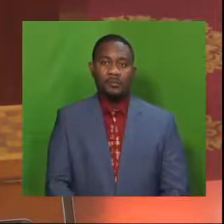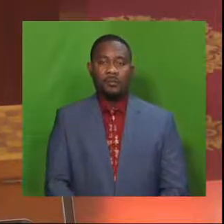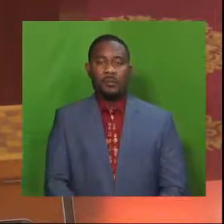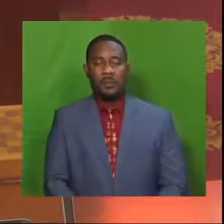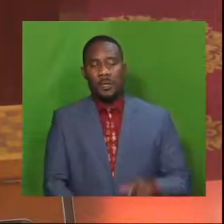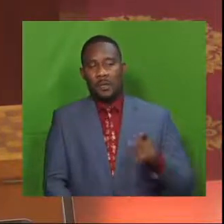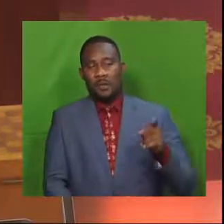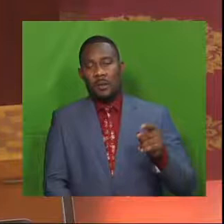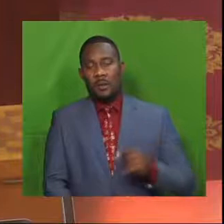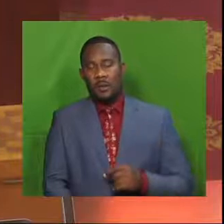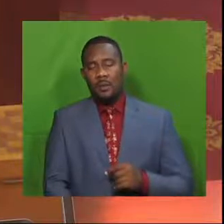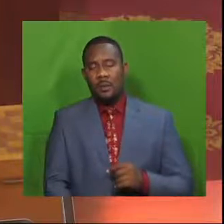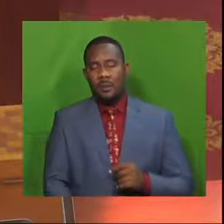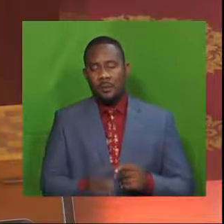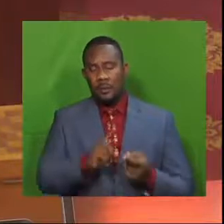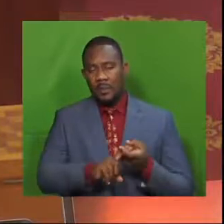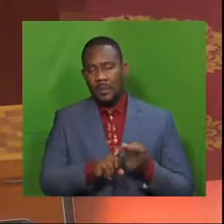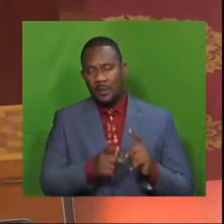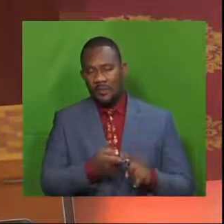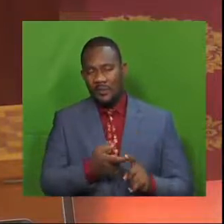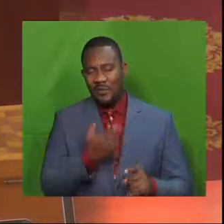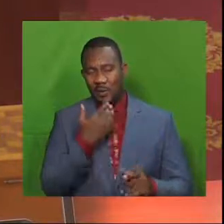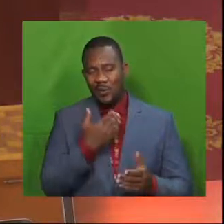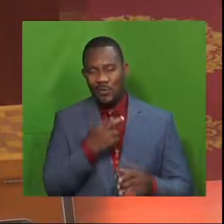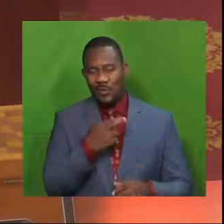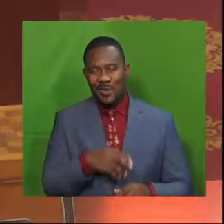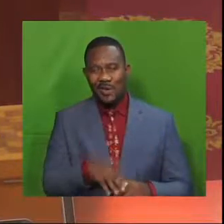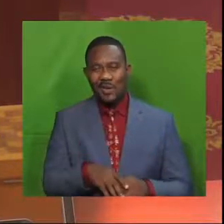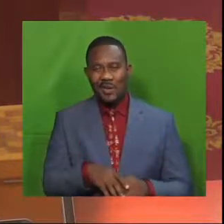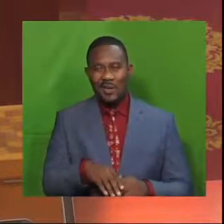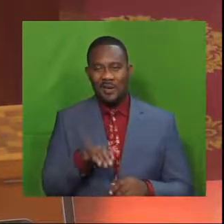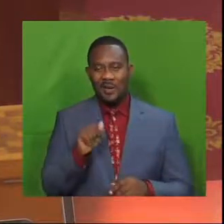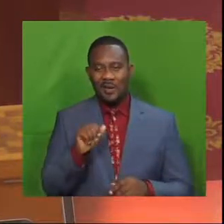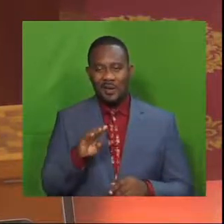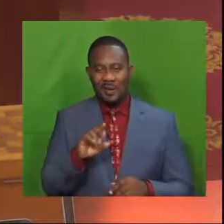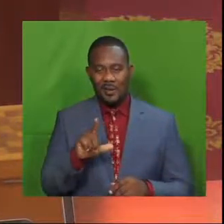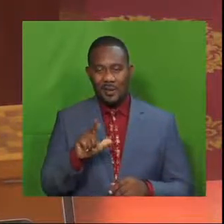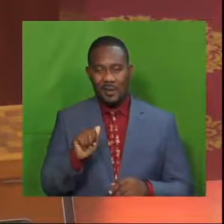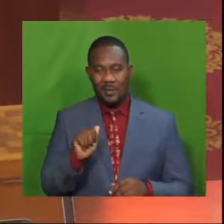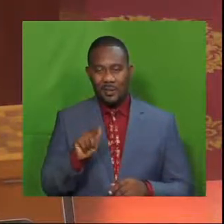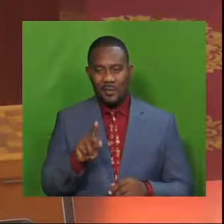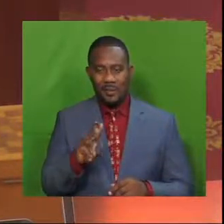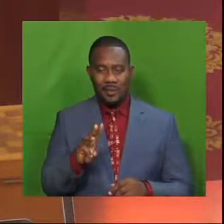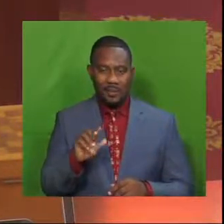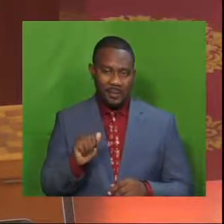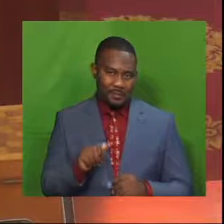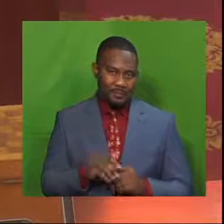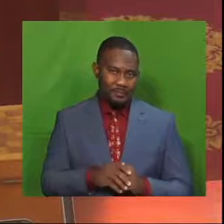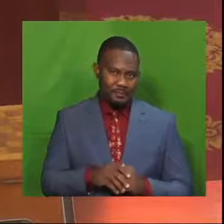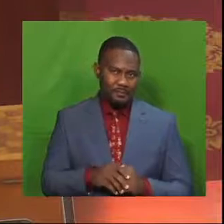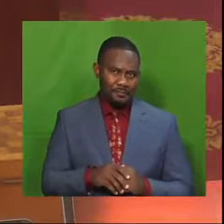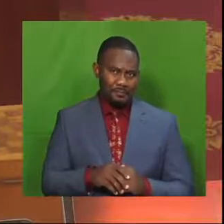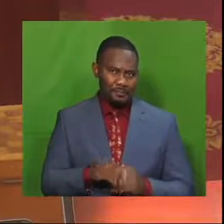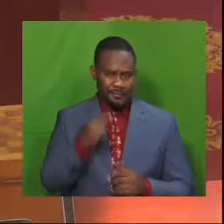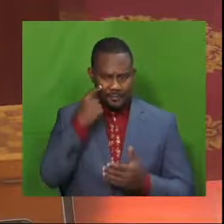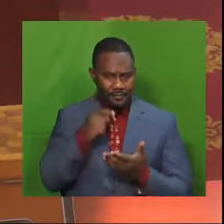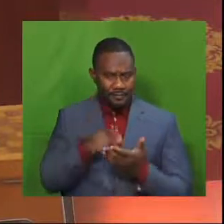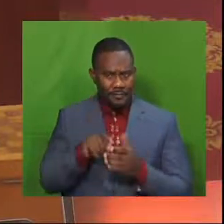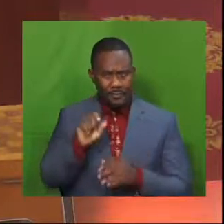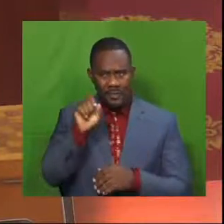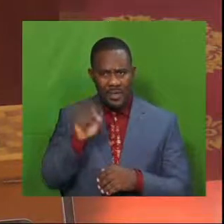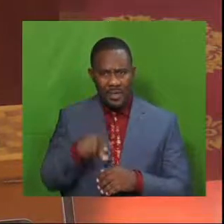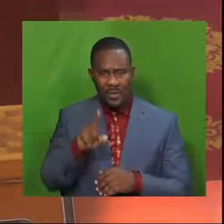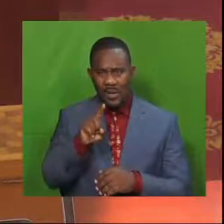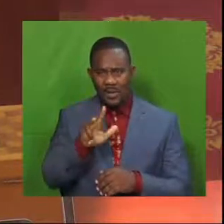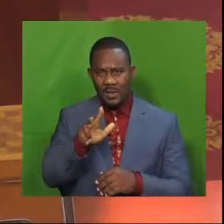Ablakwa on the text of the question numbered